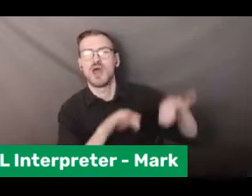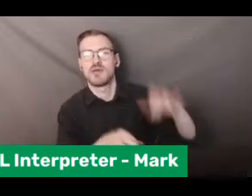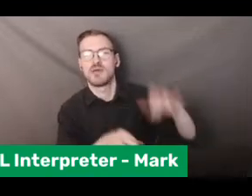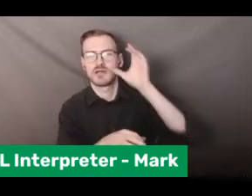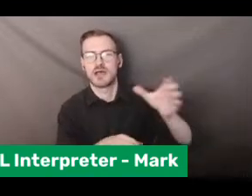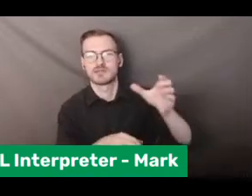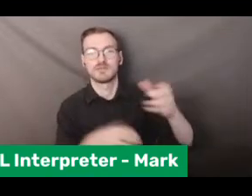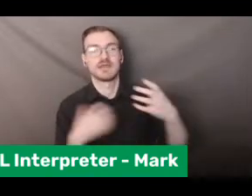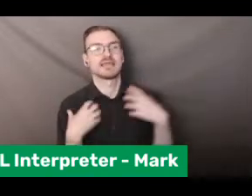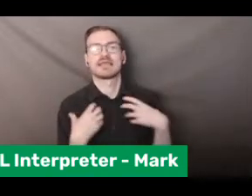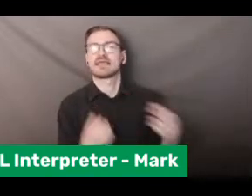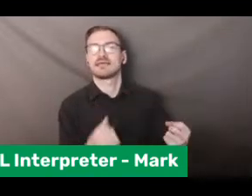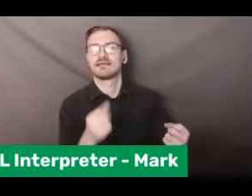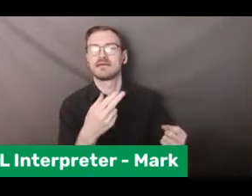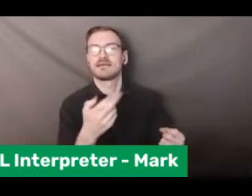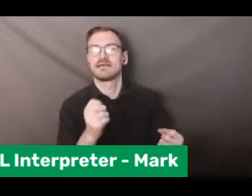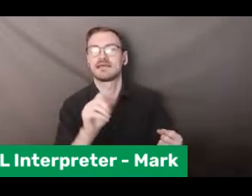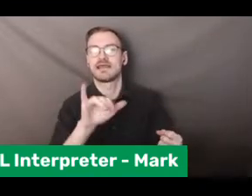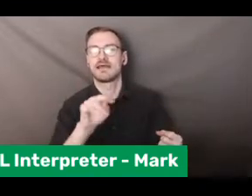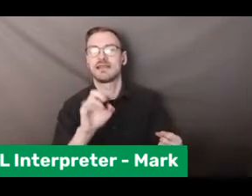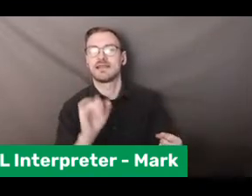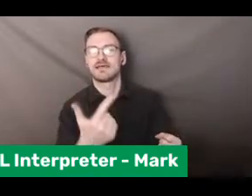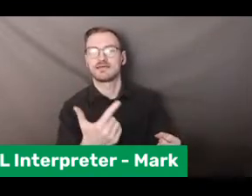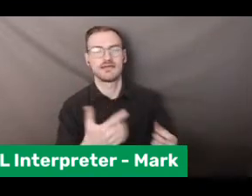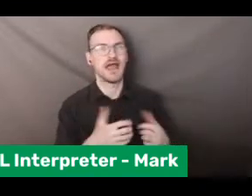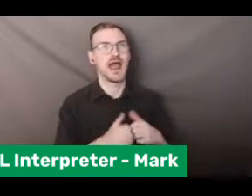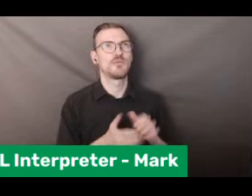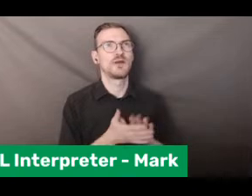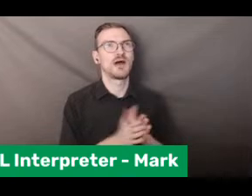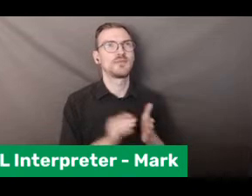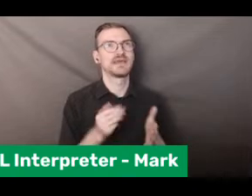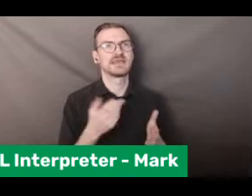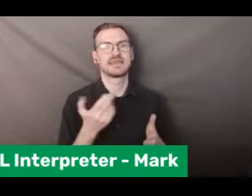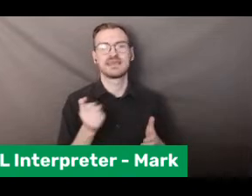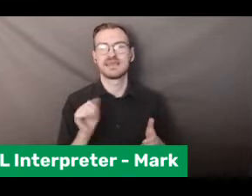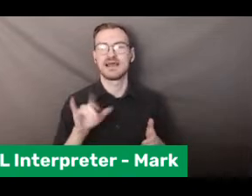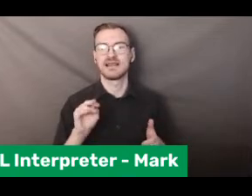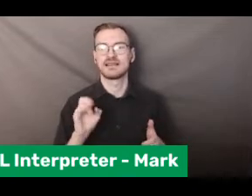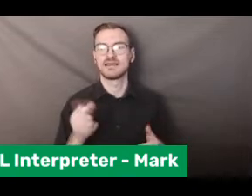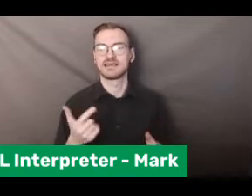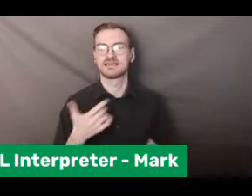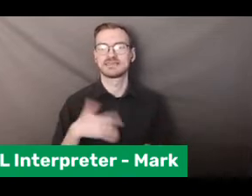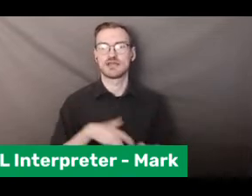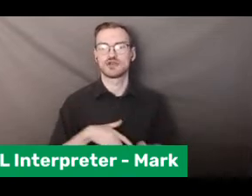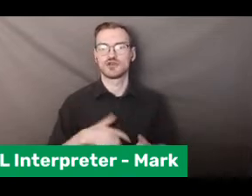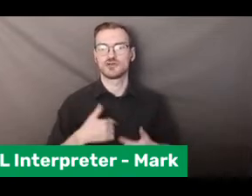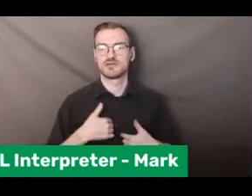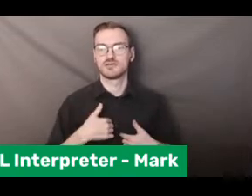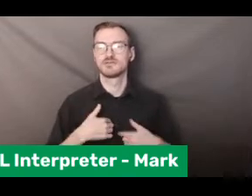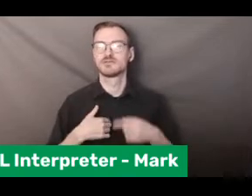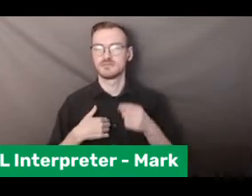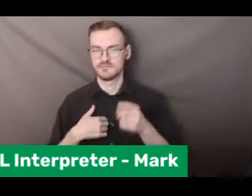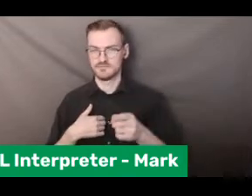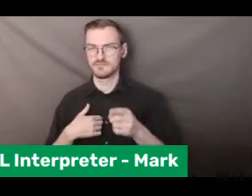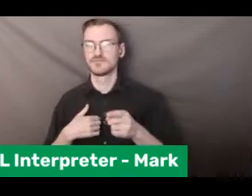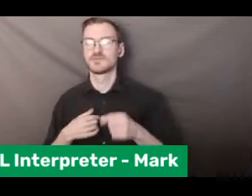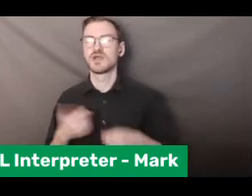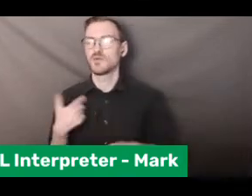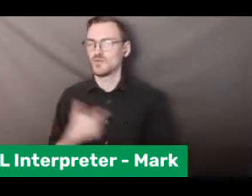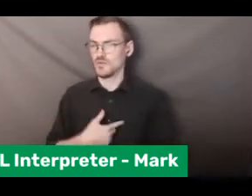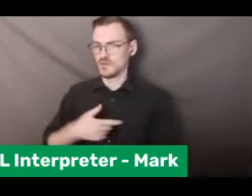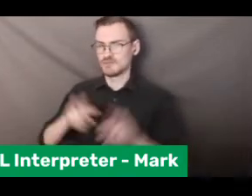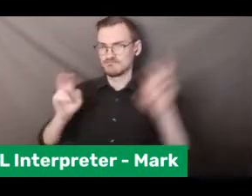healing-centered. And what Sean Ginwright says is, we need an approach that allows people, that allows us